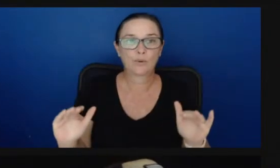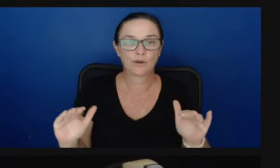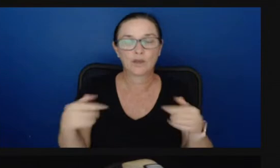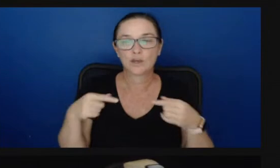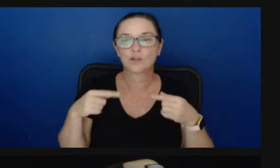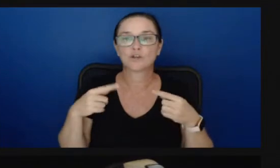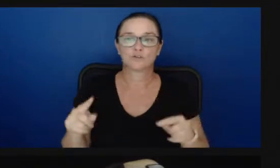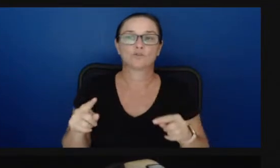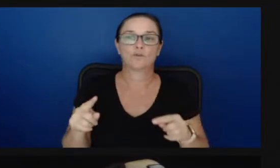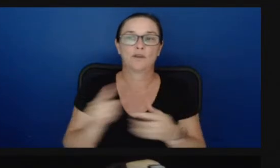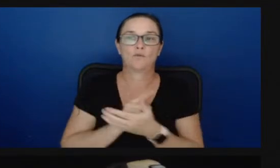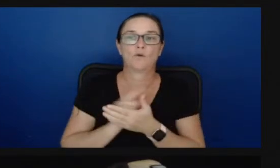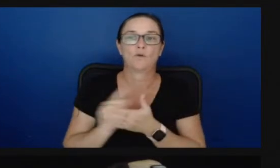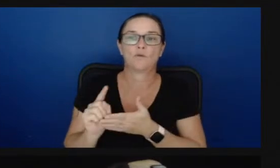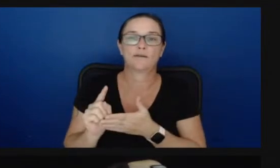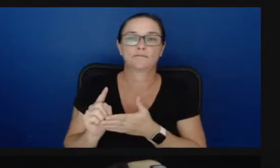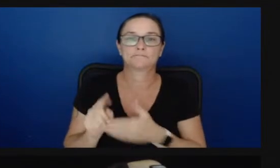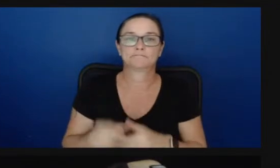week.